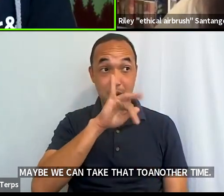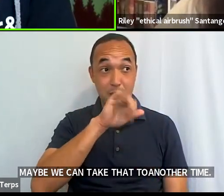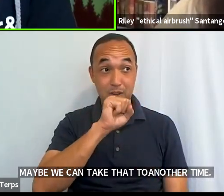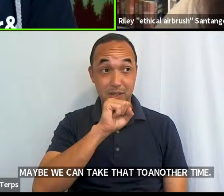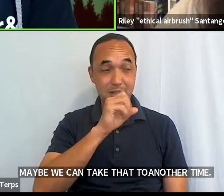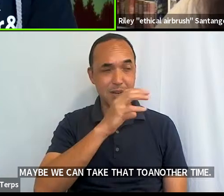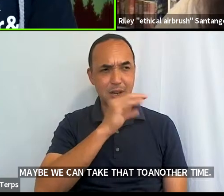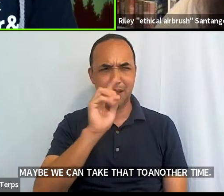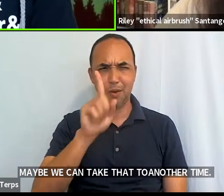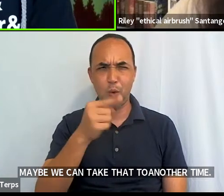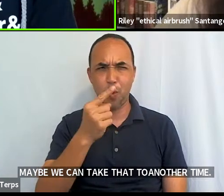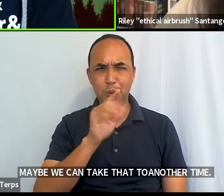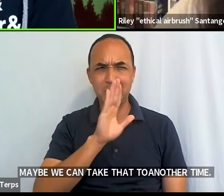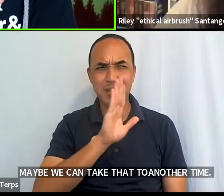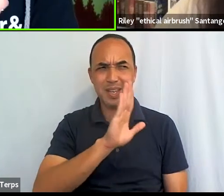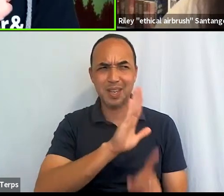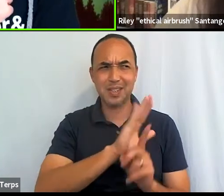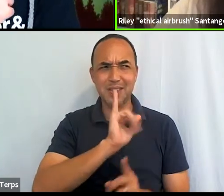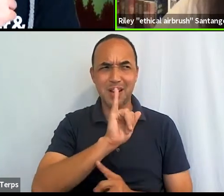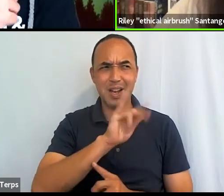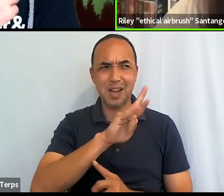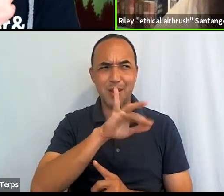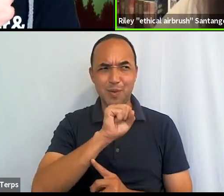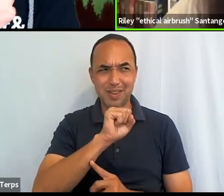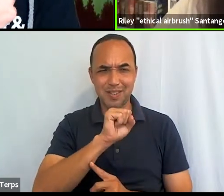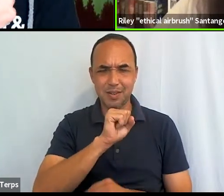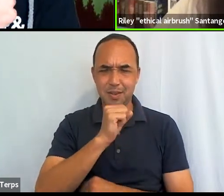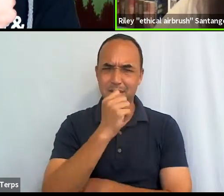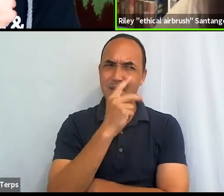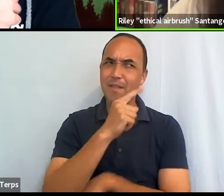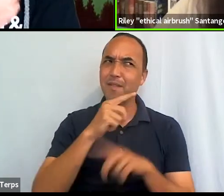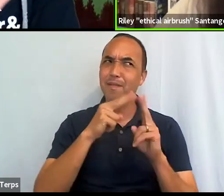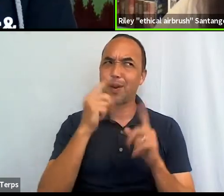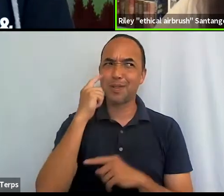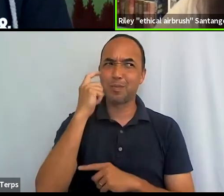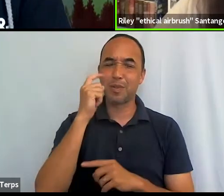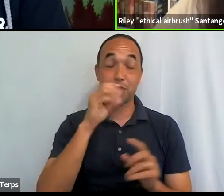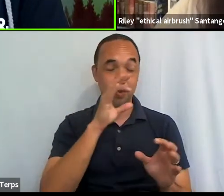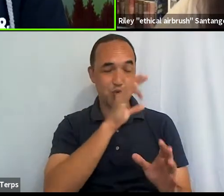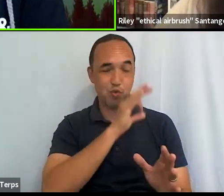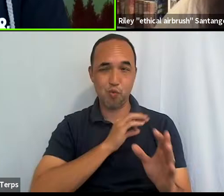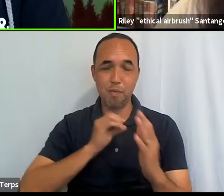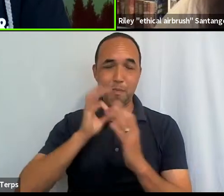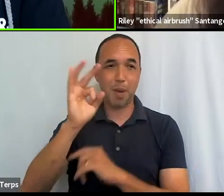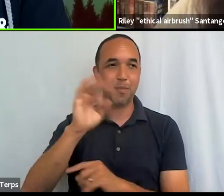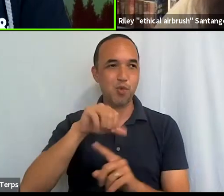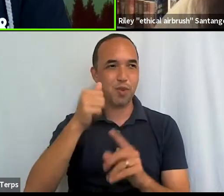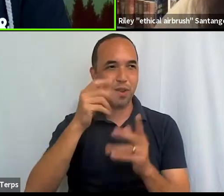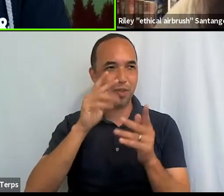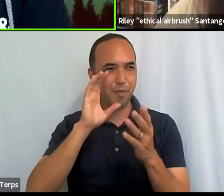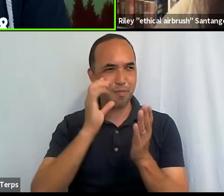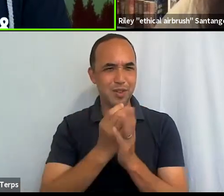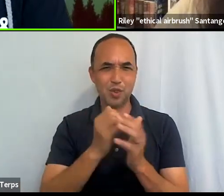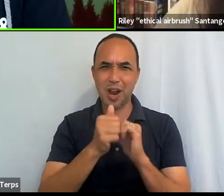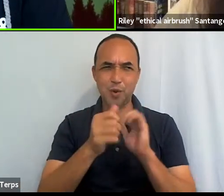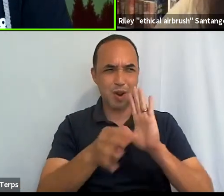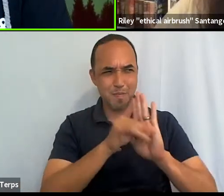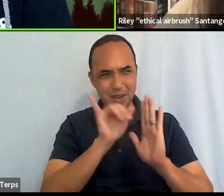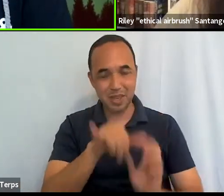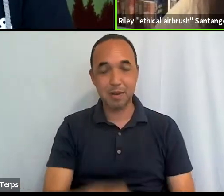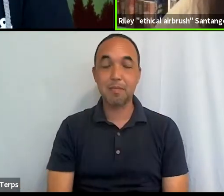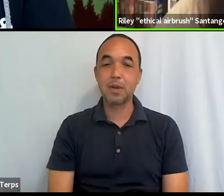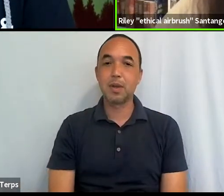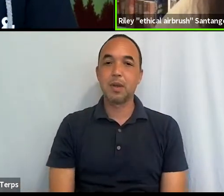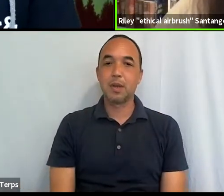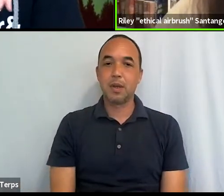This is very specific, Amy. Super specific. To add to another picture, how would I select it? All right, if you want